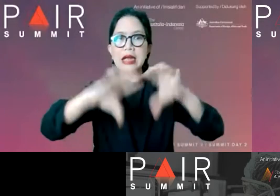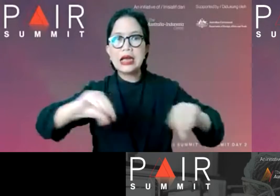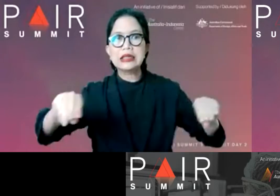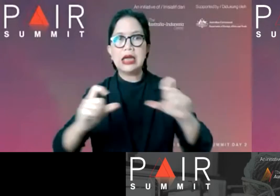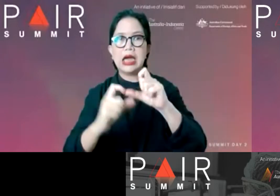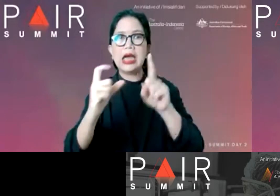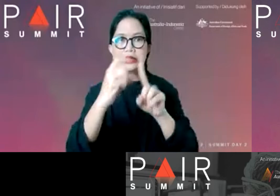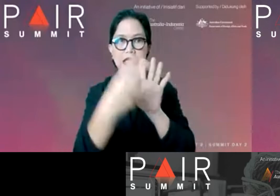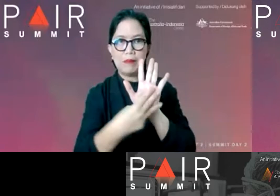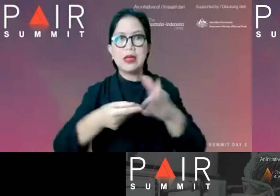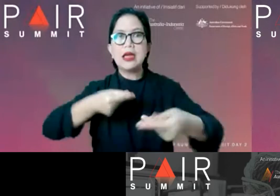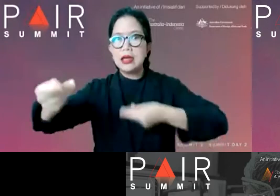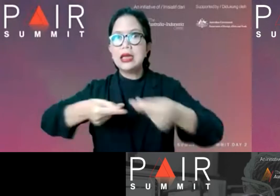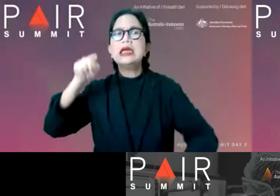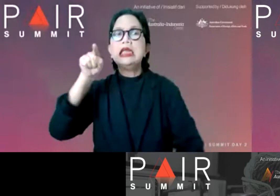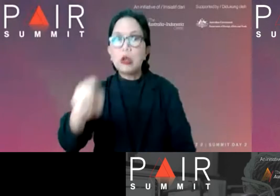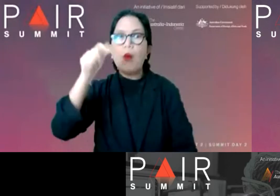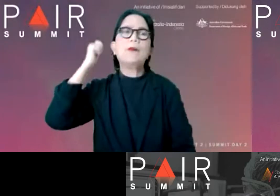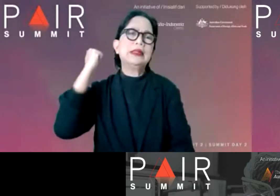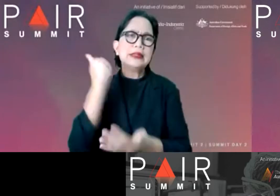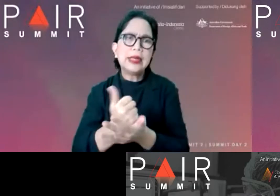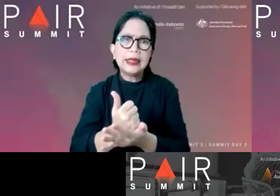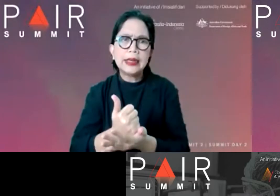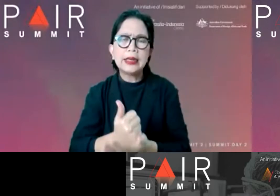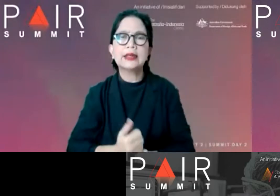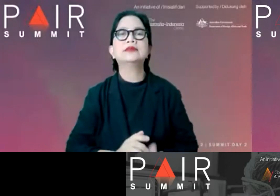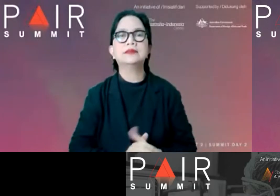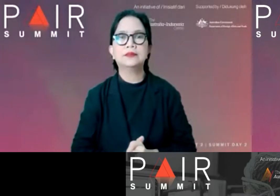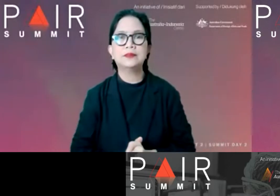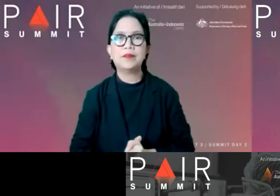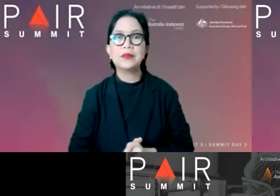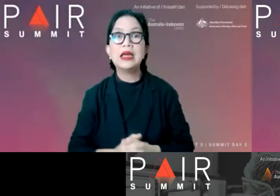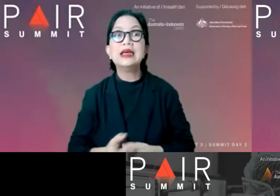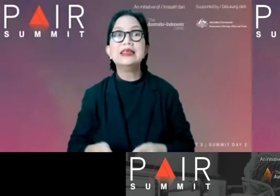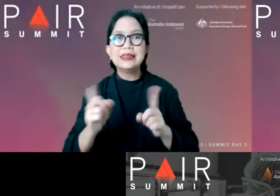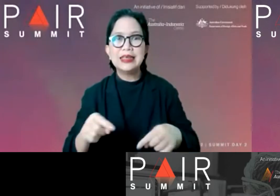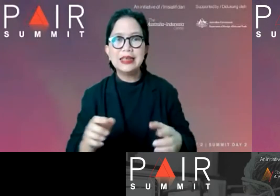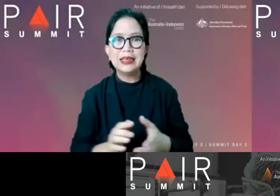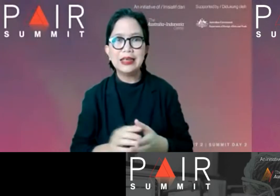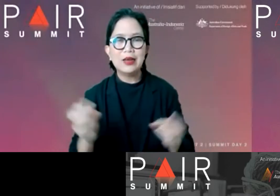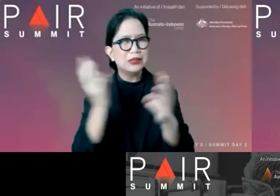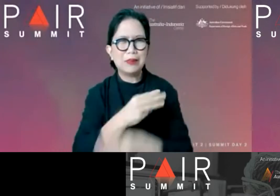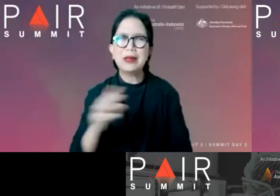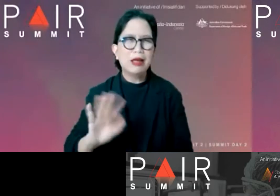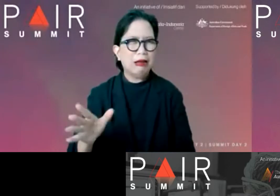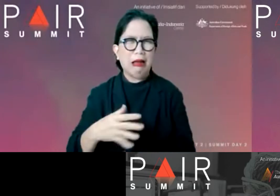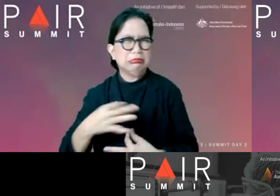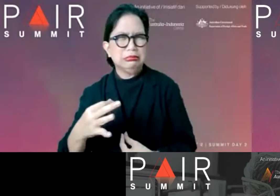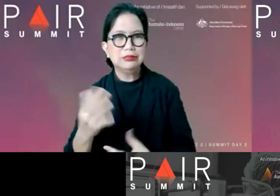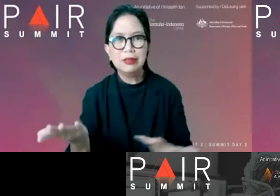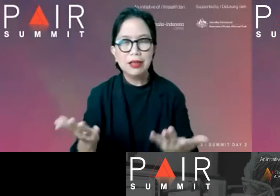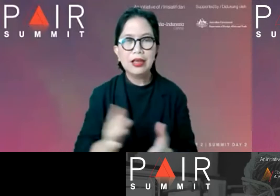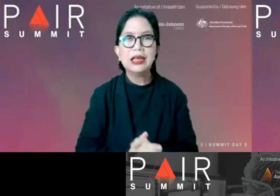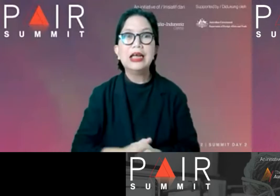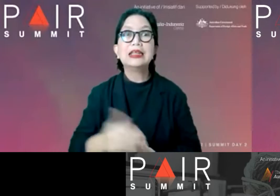yes, but the WhatsApp thing is we found very interesting, and we found this is help them to get the quick update through the